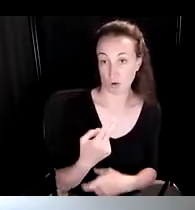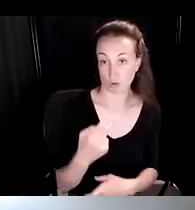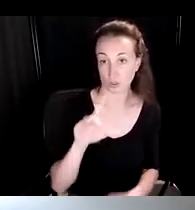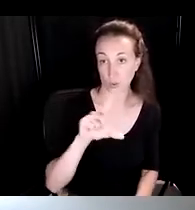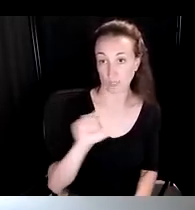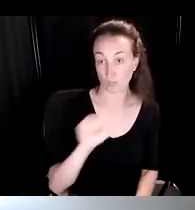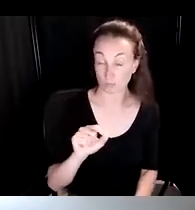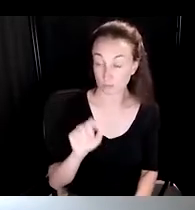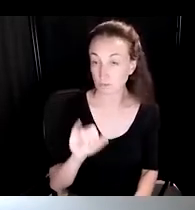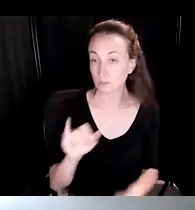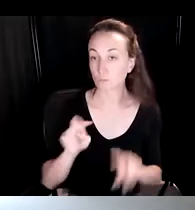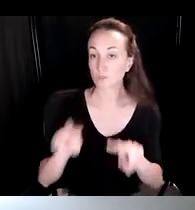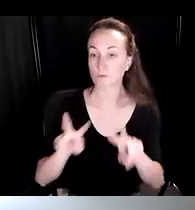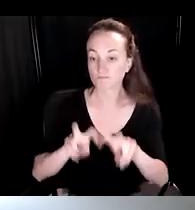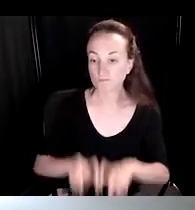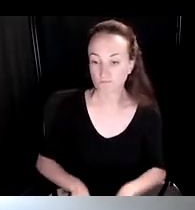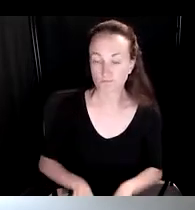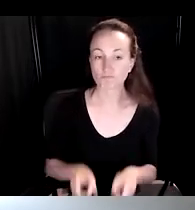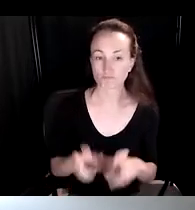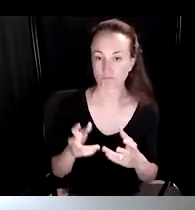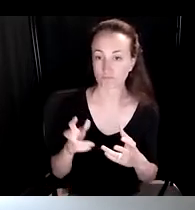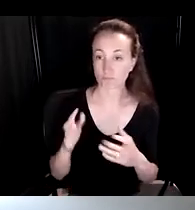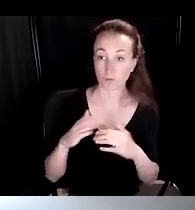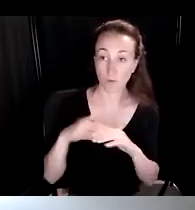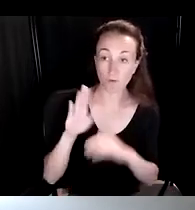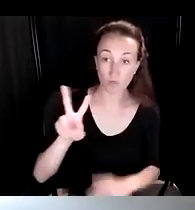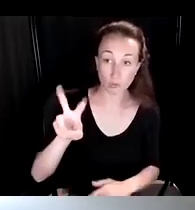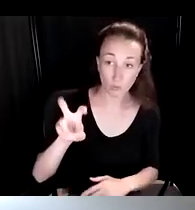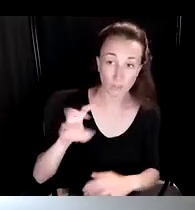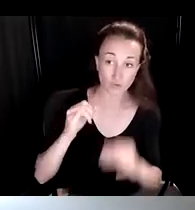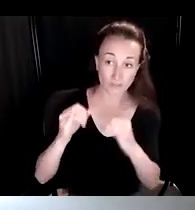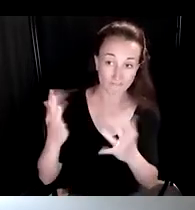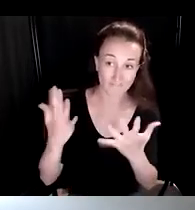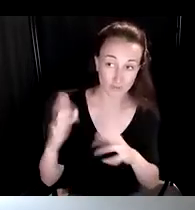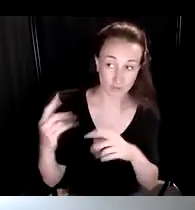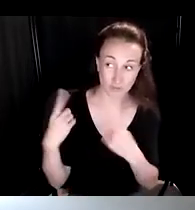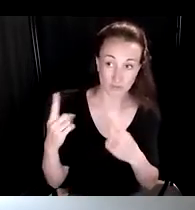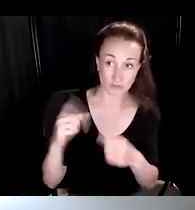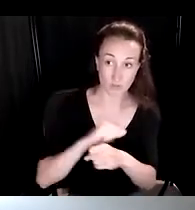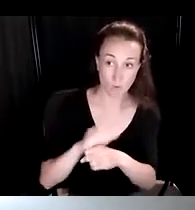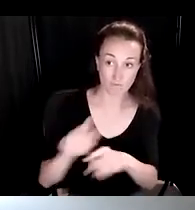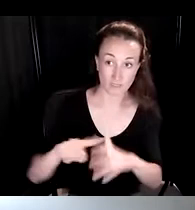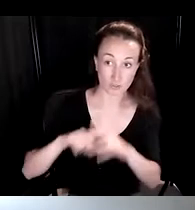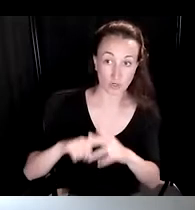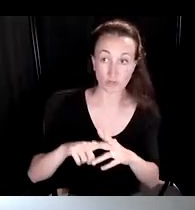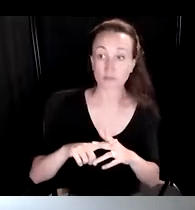this since we had started, and we've done over 200 interviews since COVID started. So since we actually